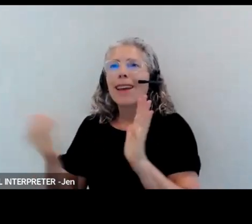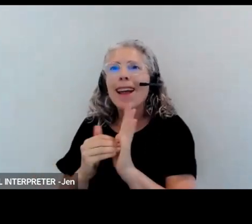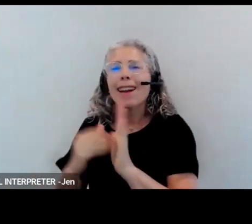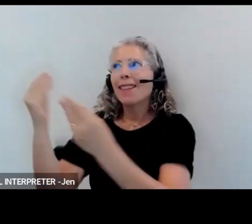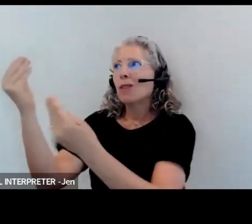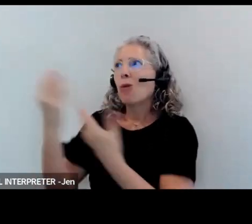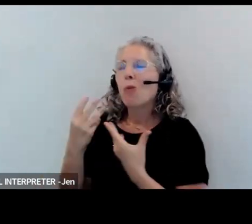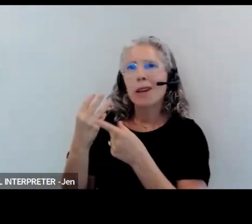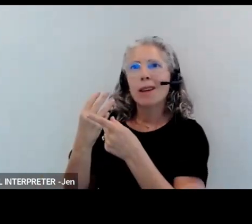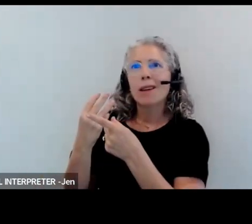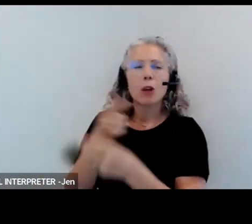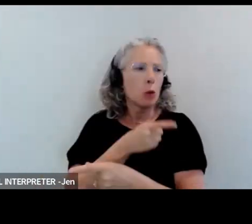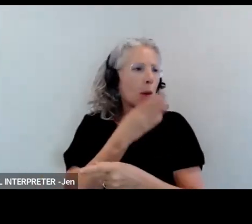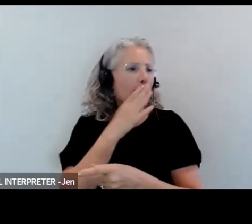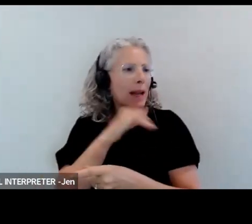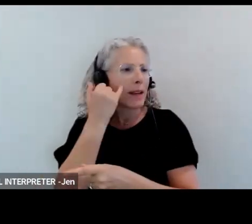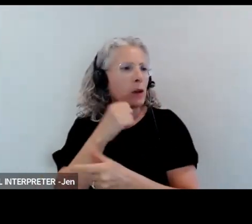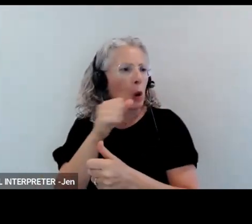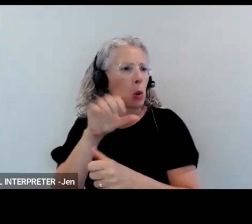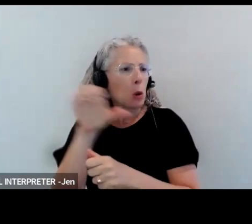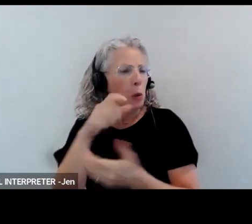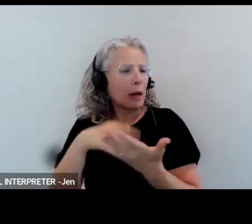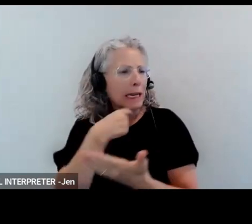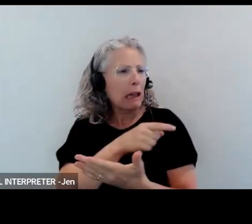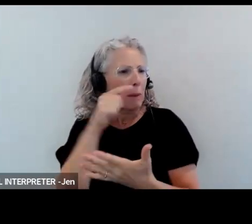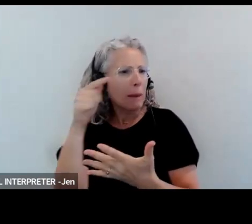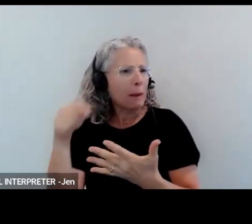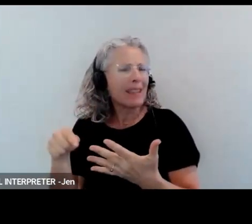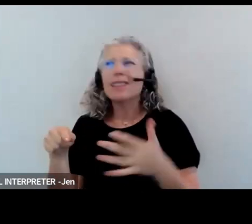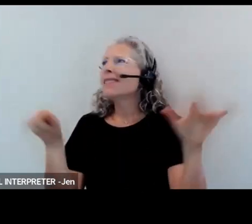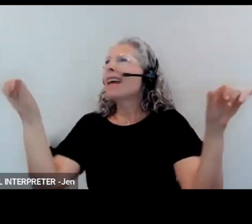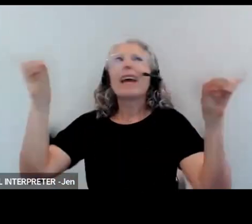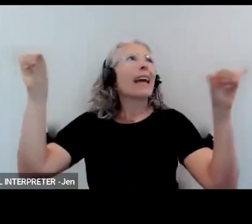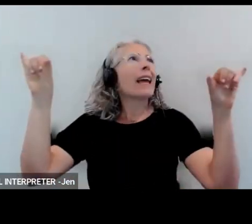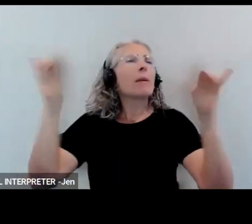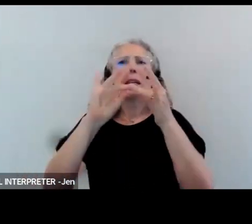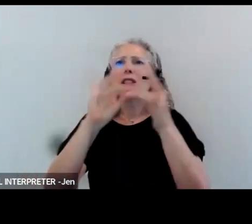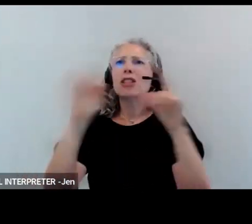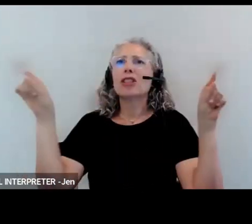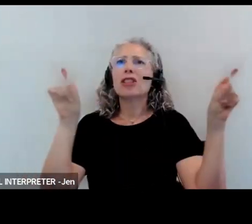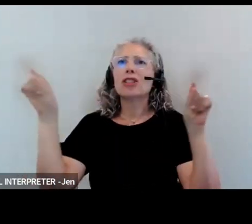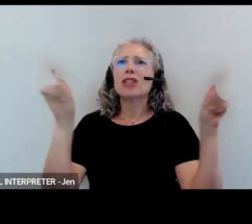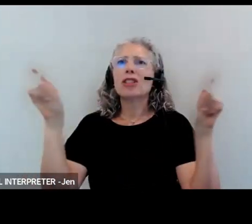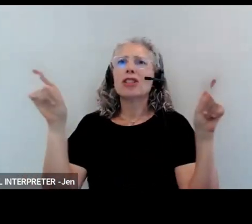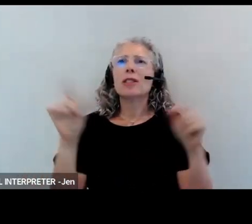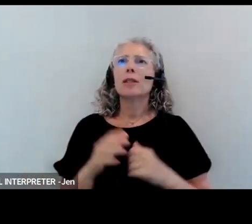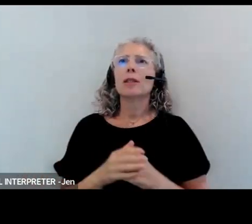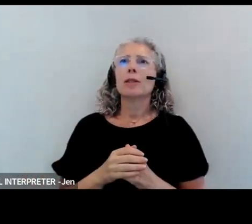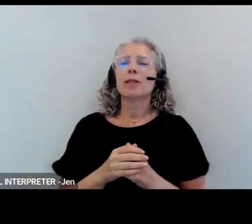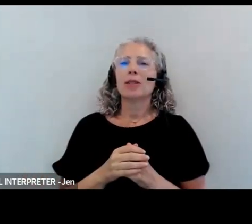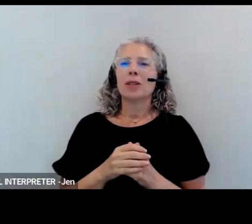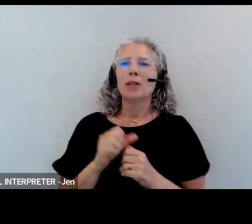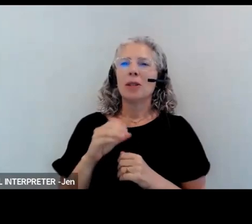told, you are bad if you do not do what you're told. I'm like, that's the same message. So one of the messages before I start